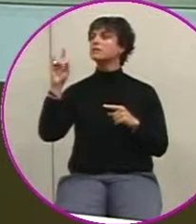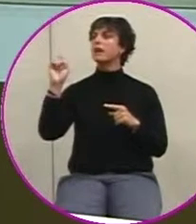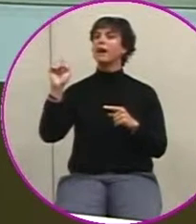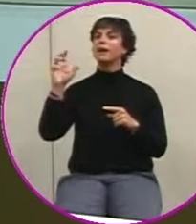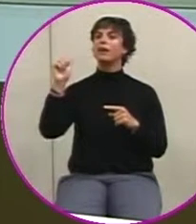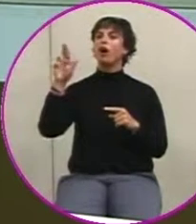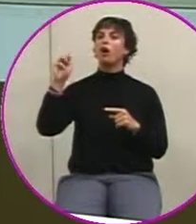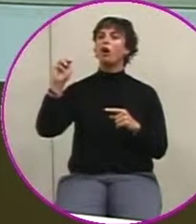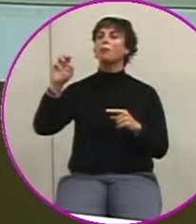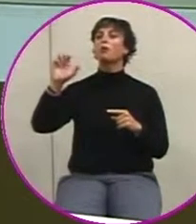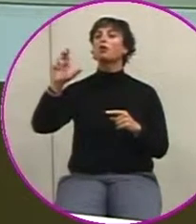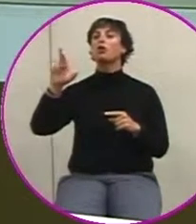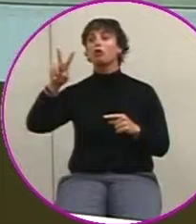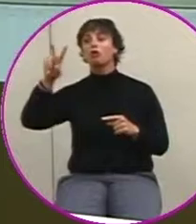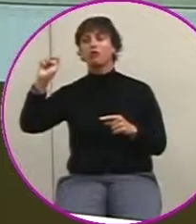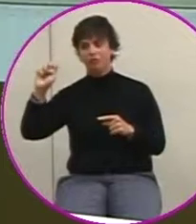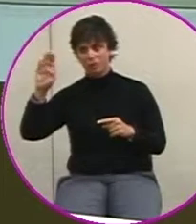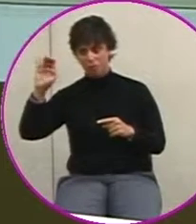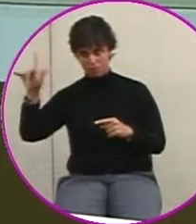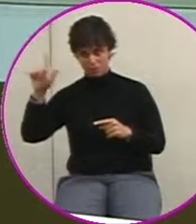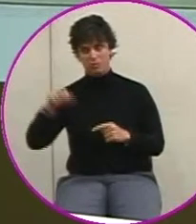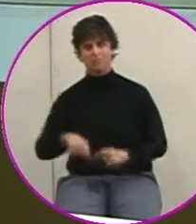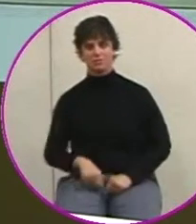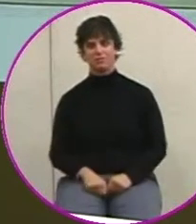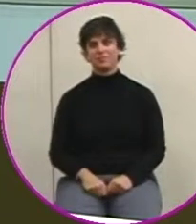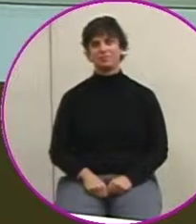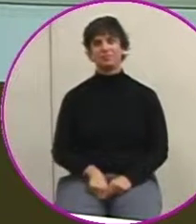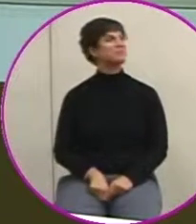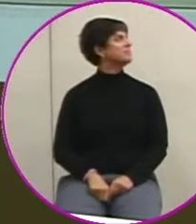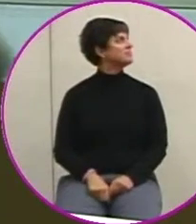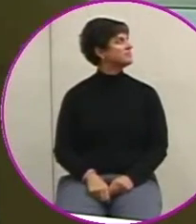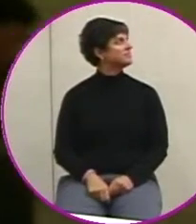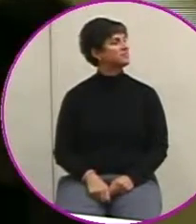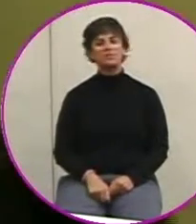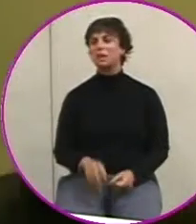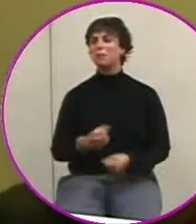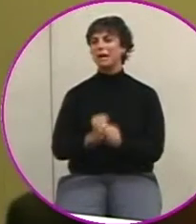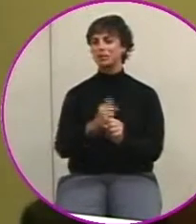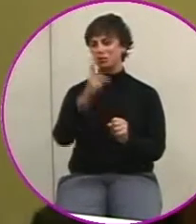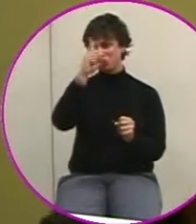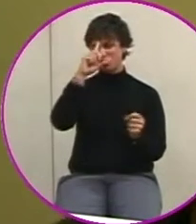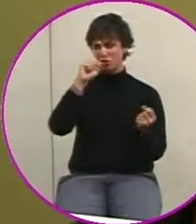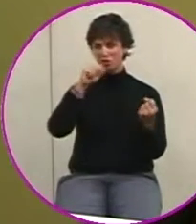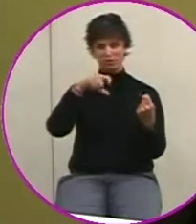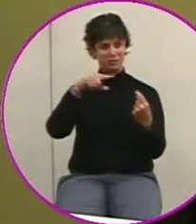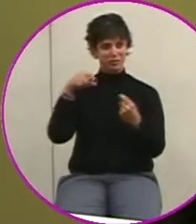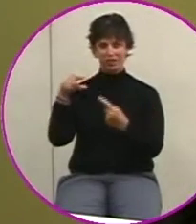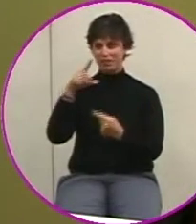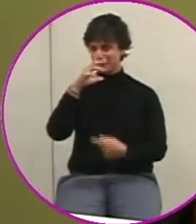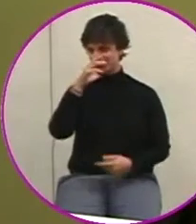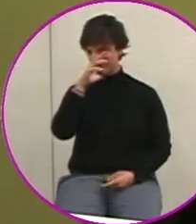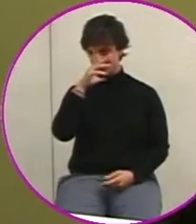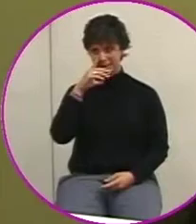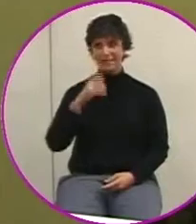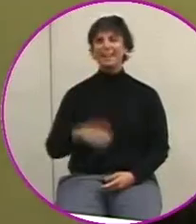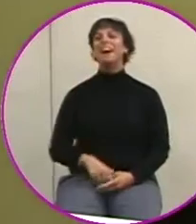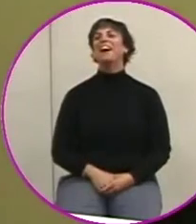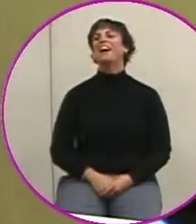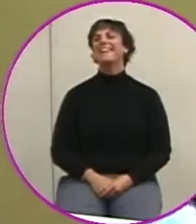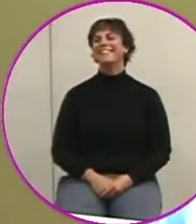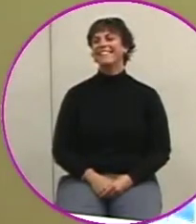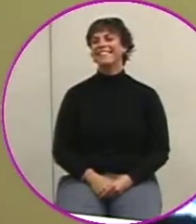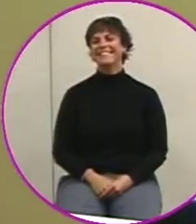There you go. Sidearm curveball. Good. Just want to make sure the neurons are still firing here before we go